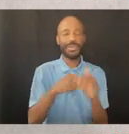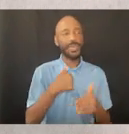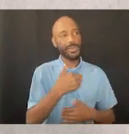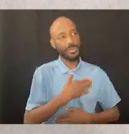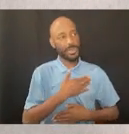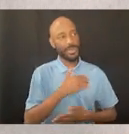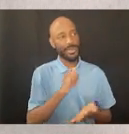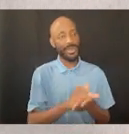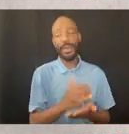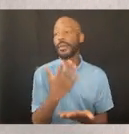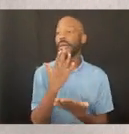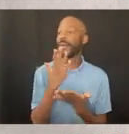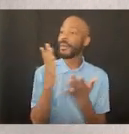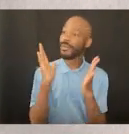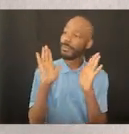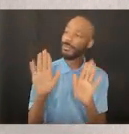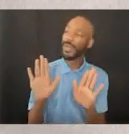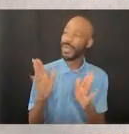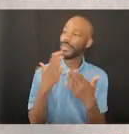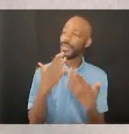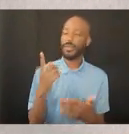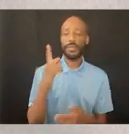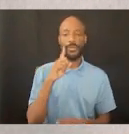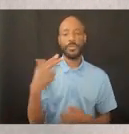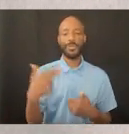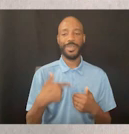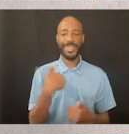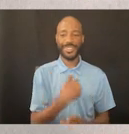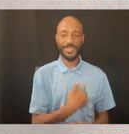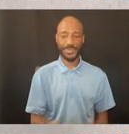Excellent. Thank you so much for joining us. Thank you.